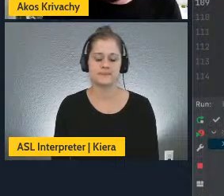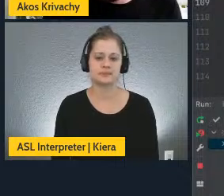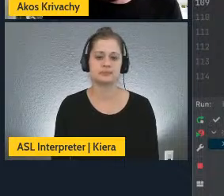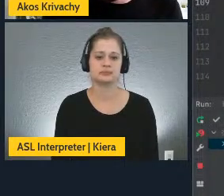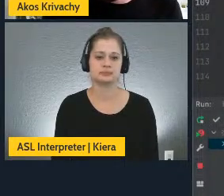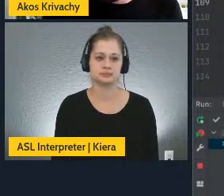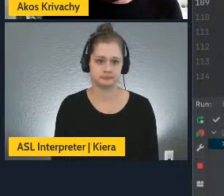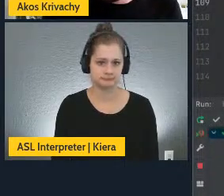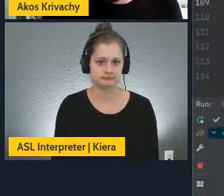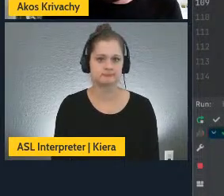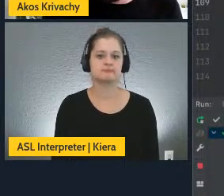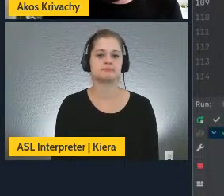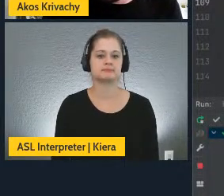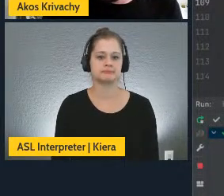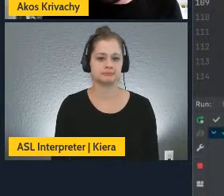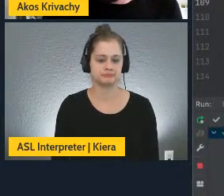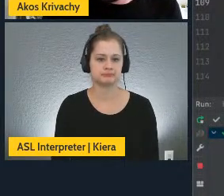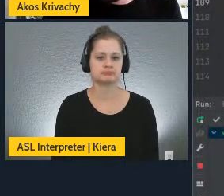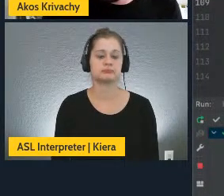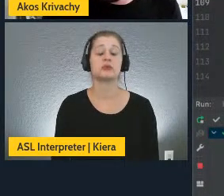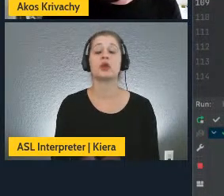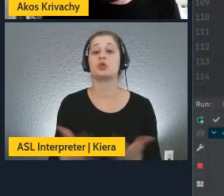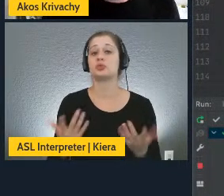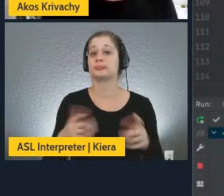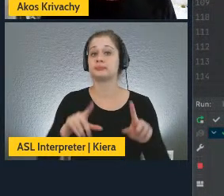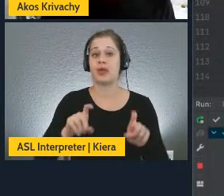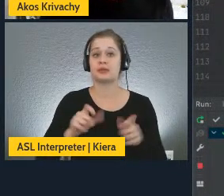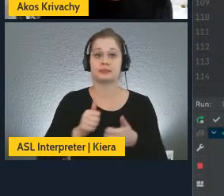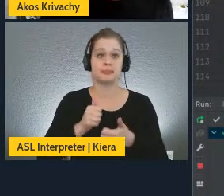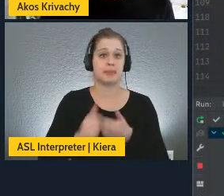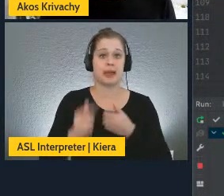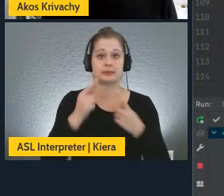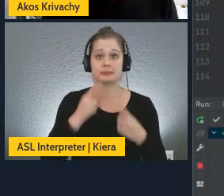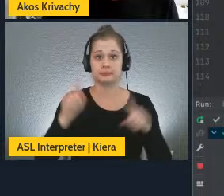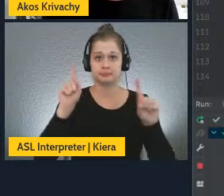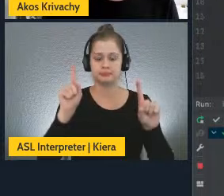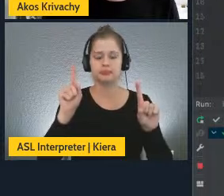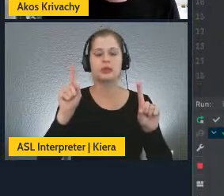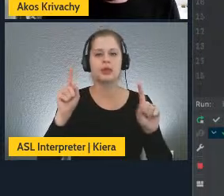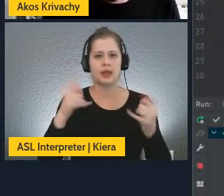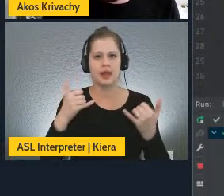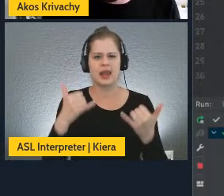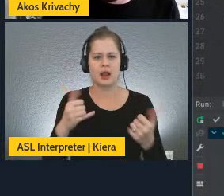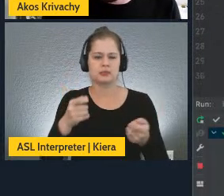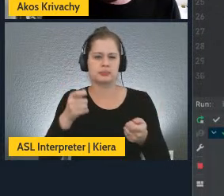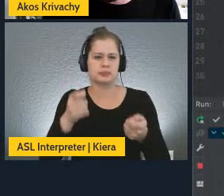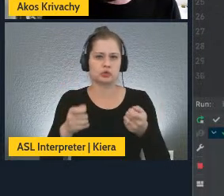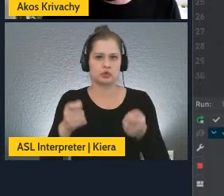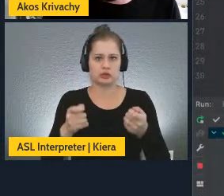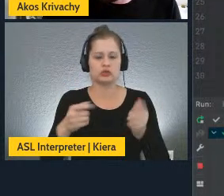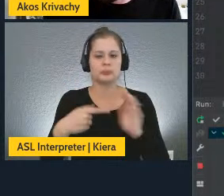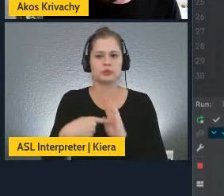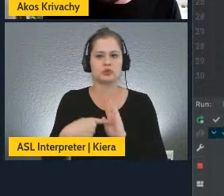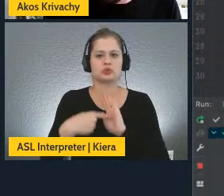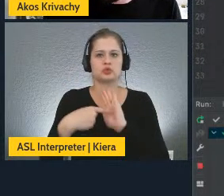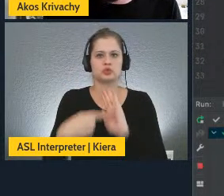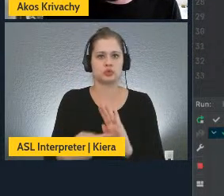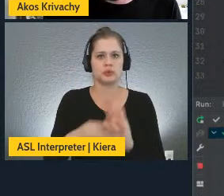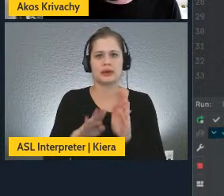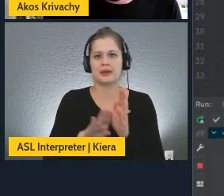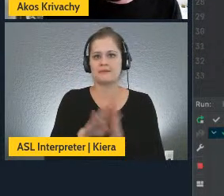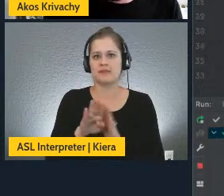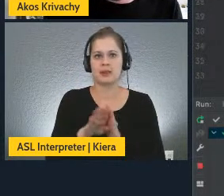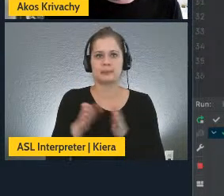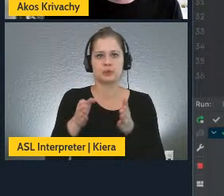Cool. So the test passed. Great. Let's actually make a quick change and show you the developer experience